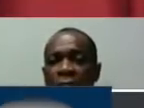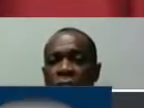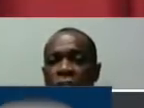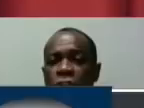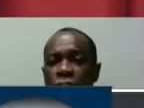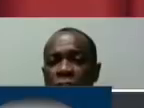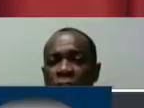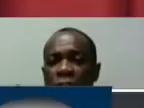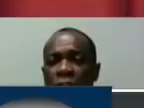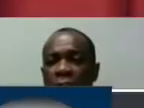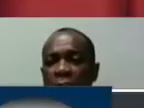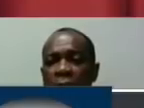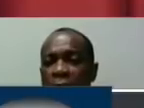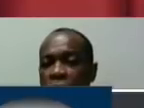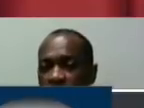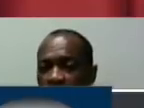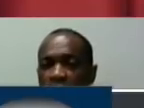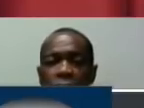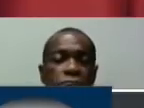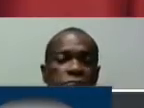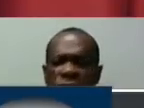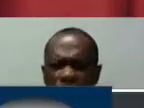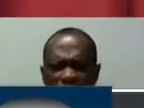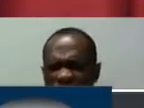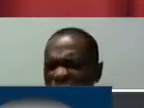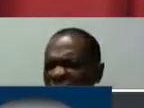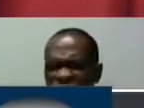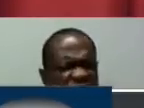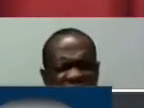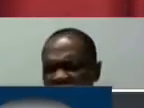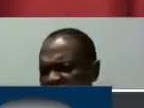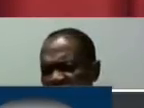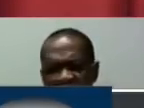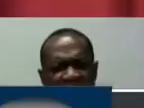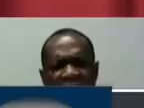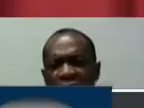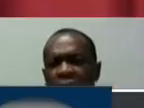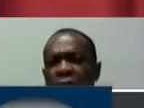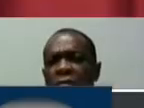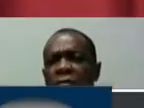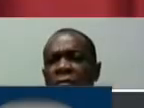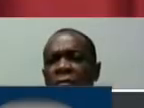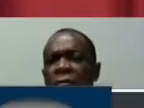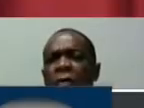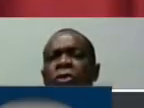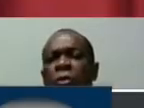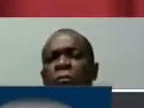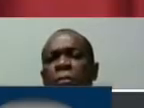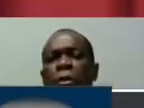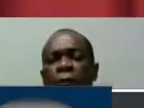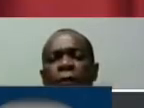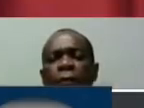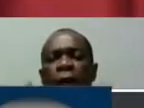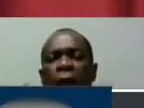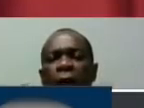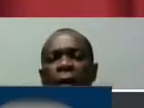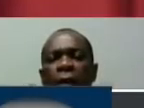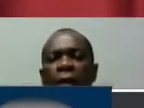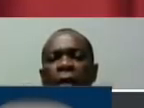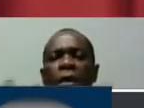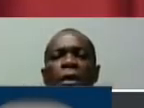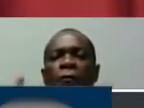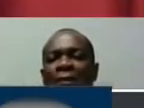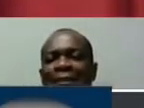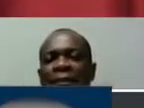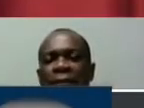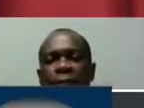at the Ministry of Health. So yes, so it is all being done by iGov-TT under that umbrella, and Minister